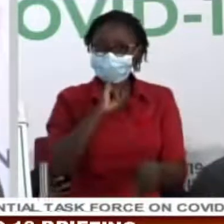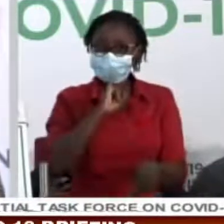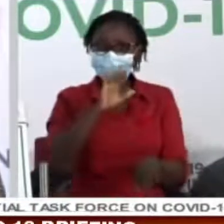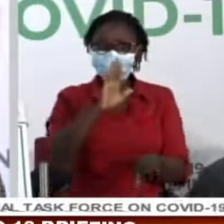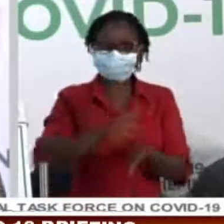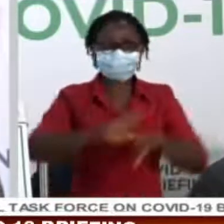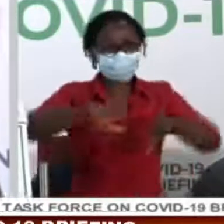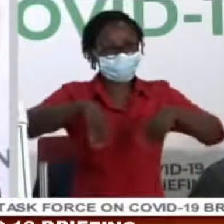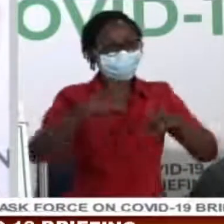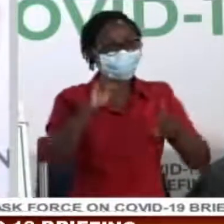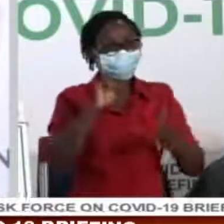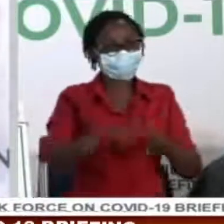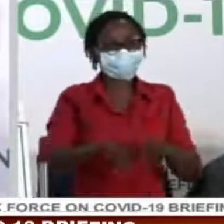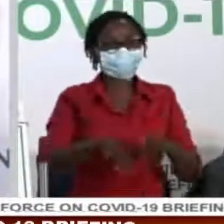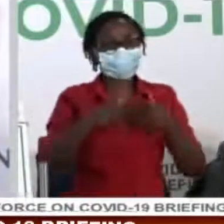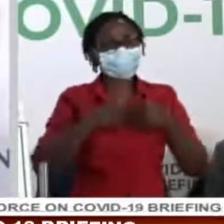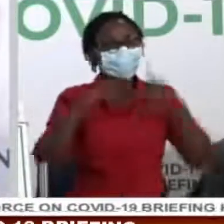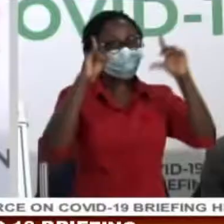tested.